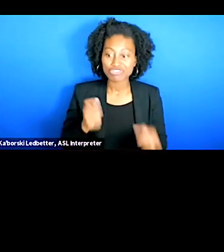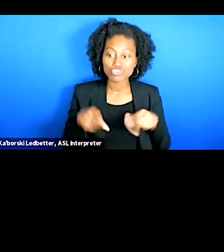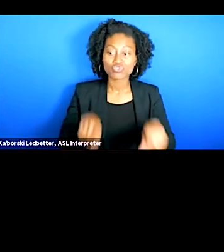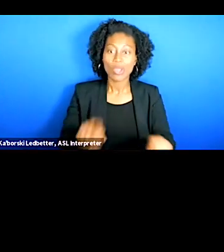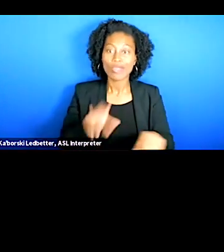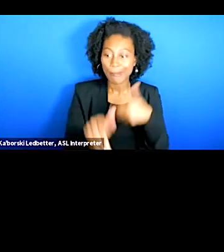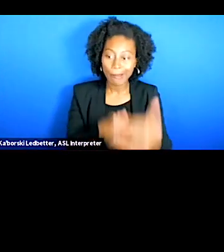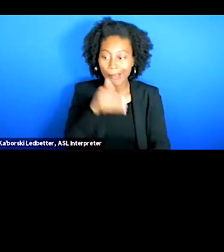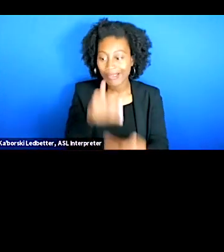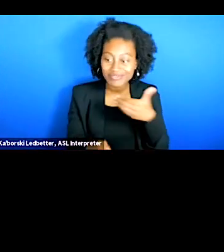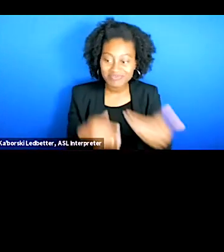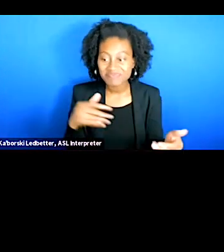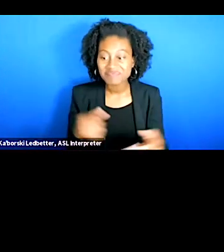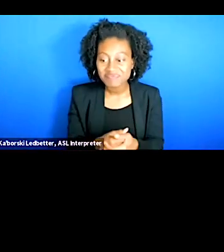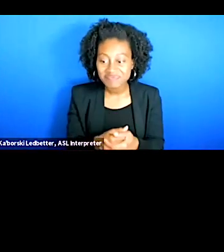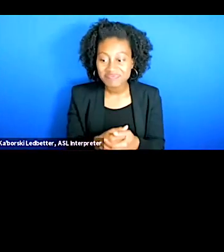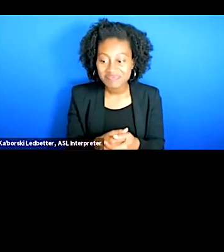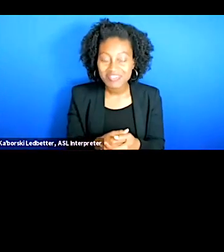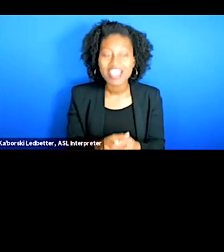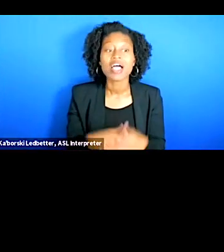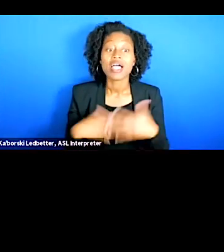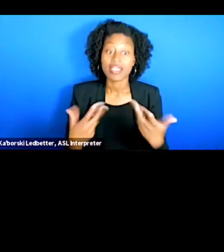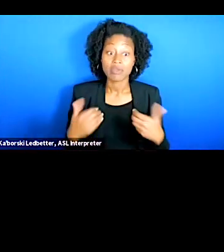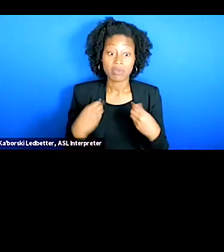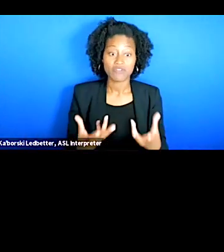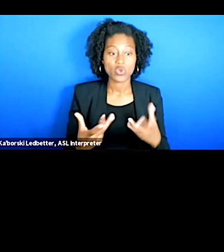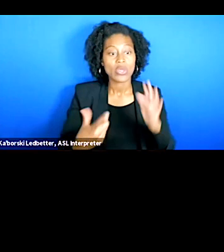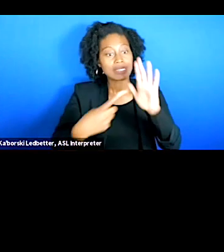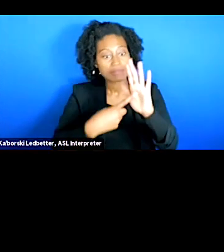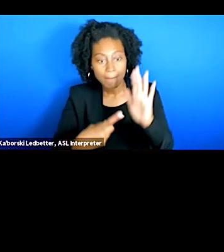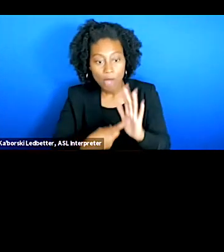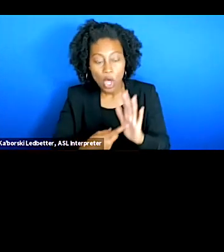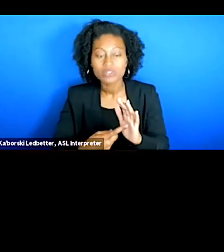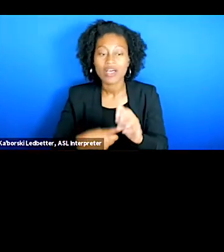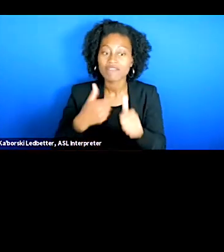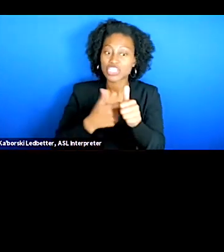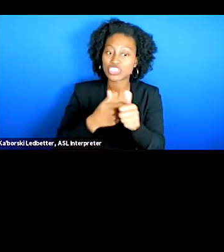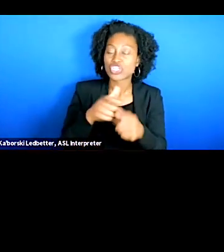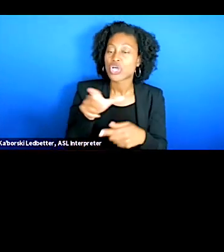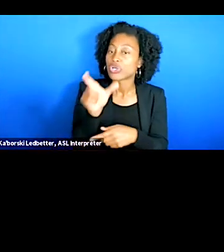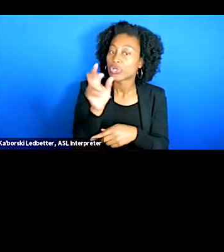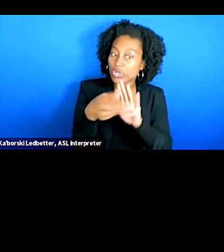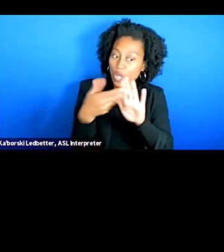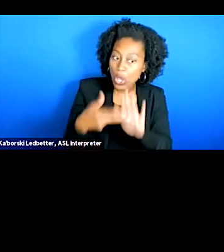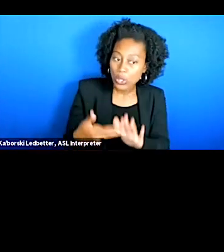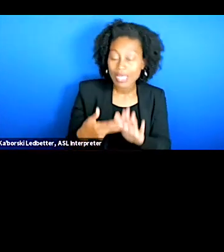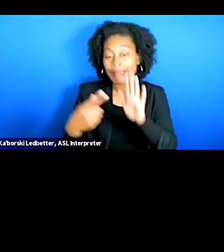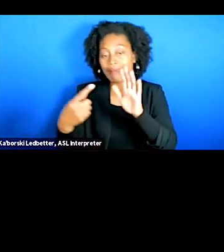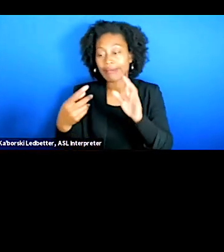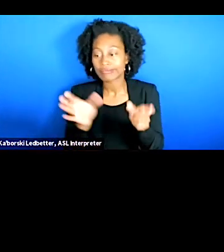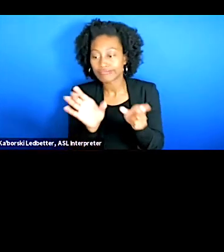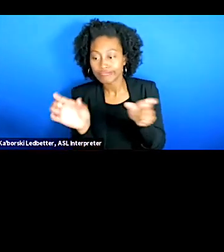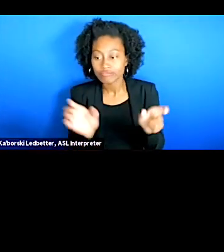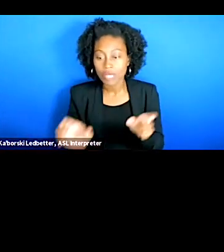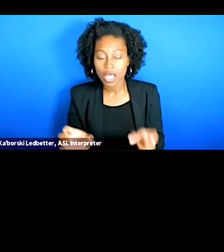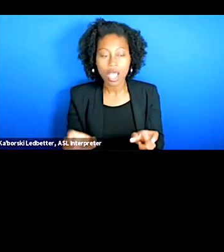what it represents, and what it does not. Definitions and examples are important to avoid